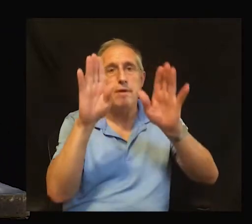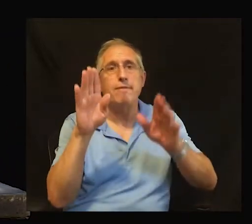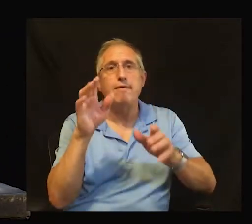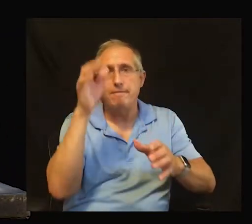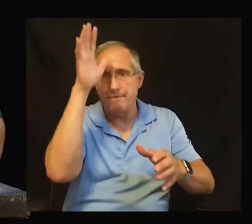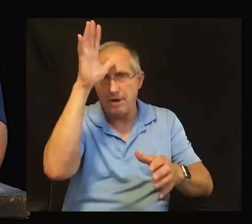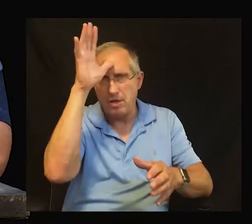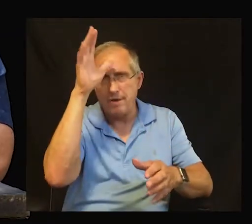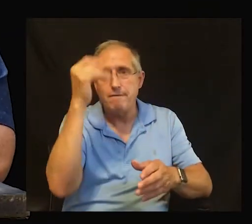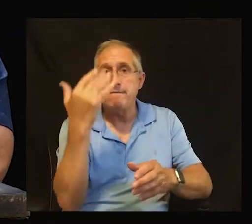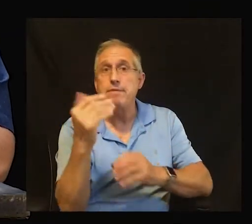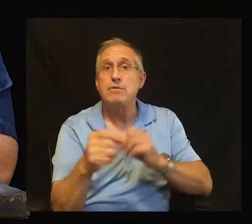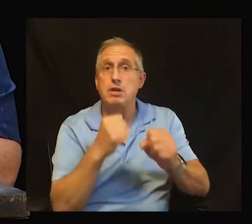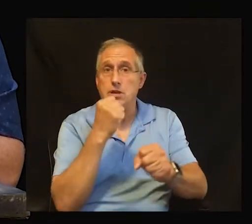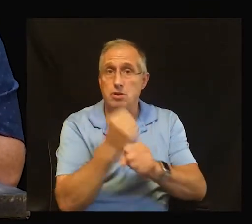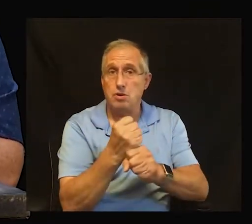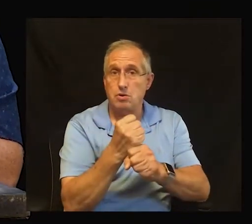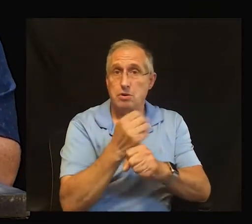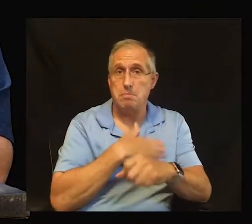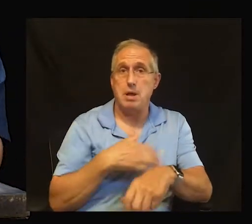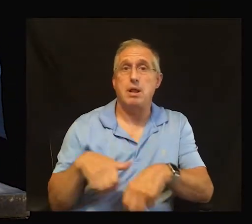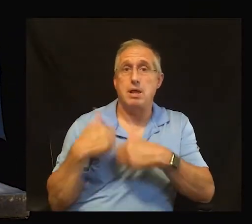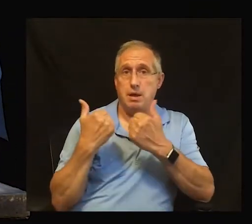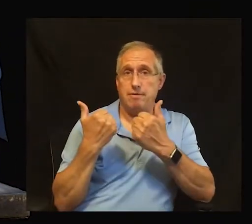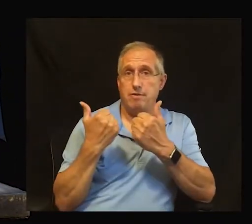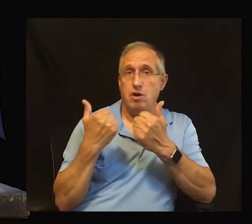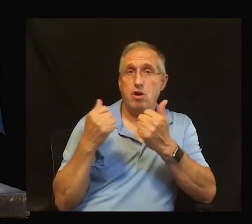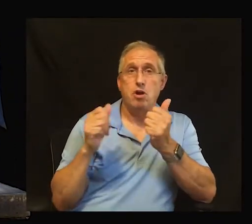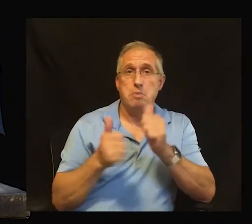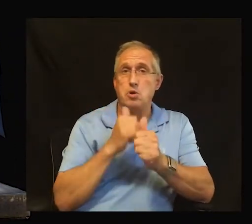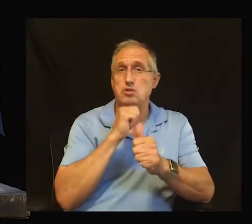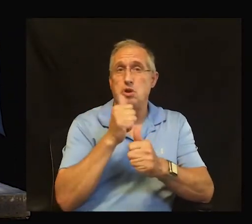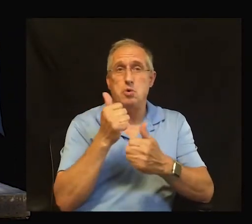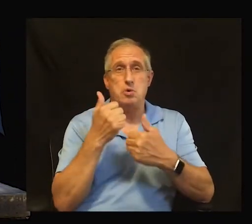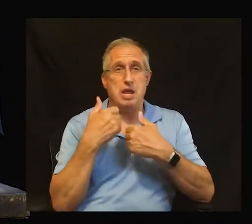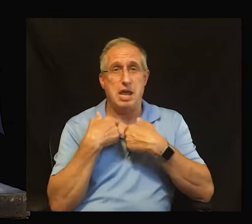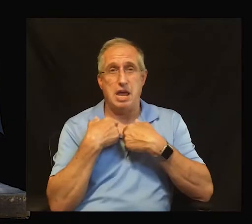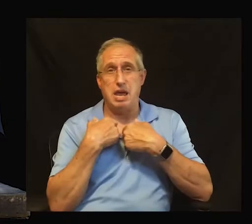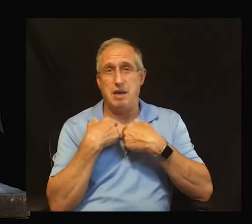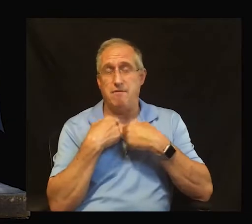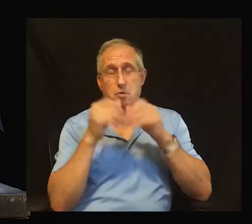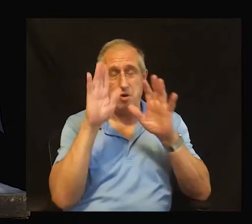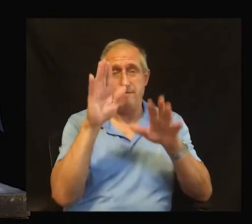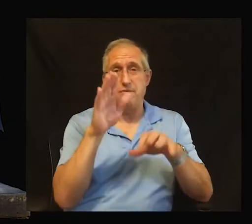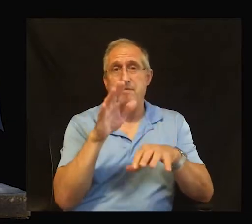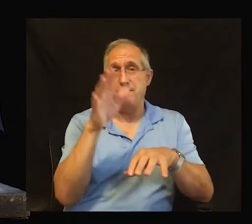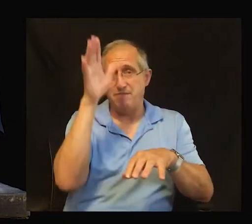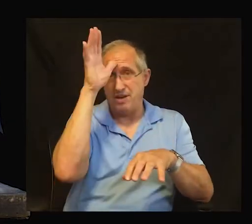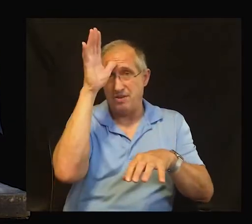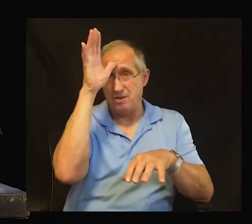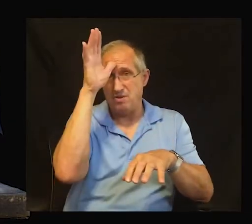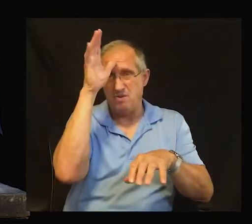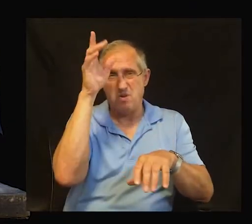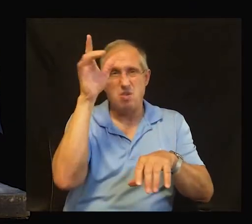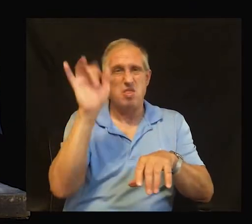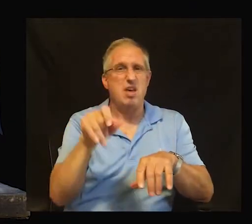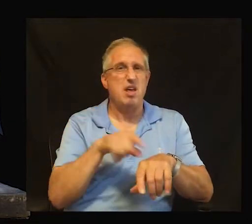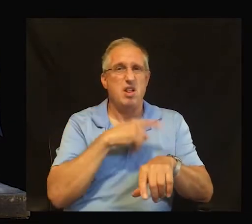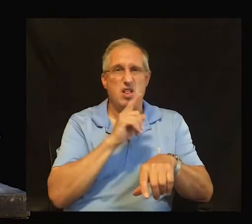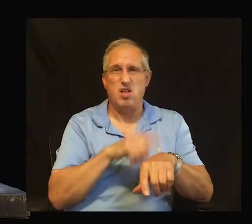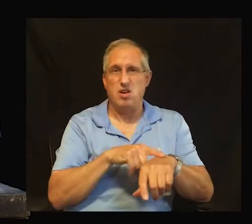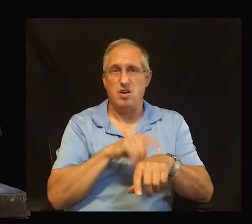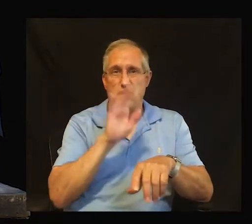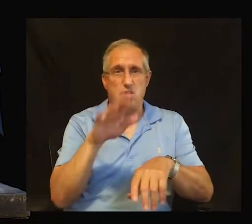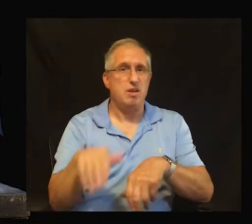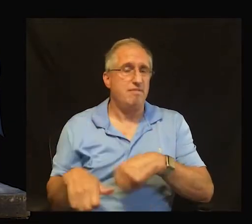"But I had a great father for 15 years in my life. Most don't get to have a great father for that